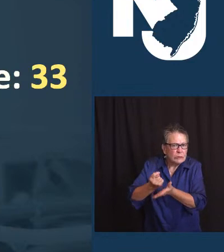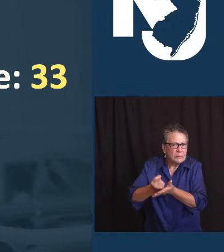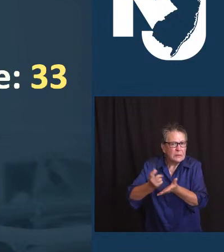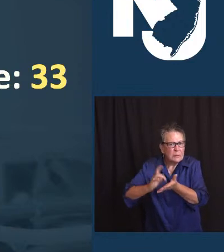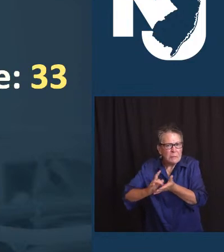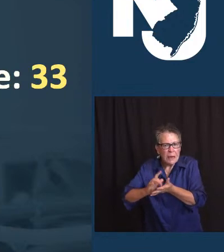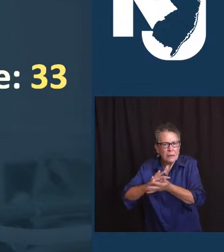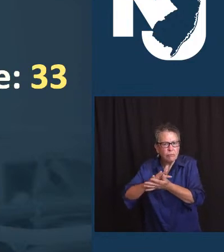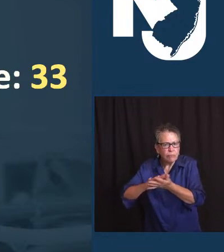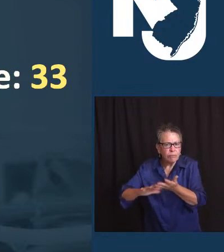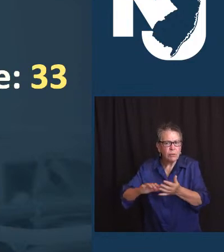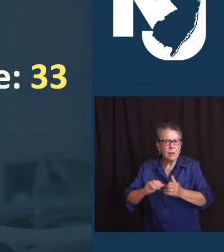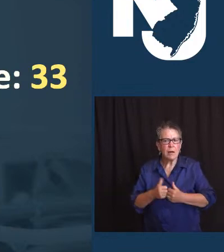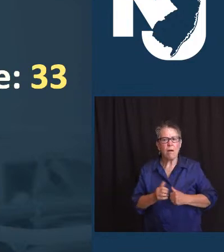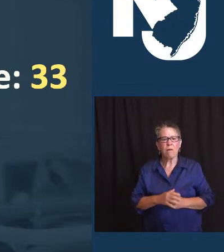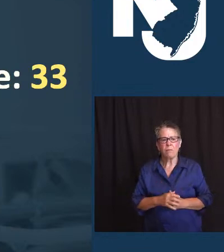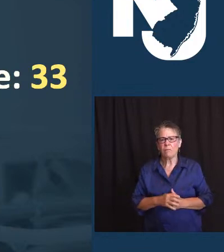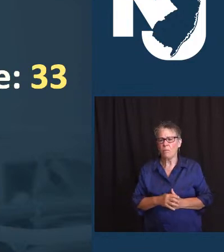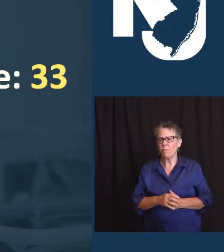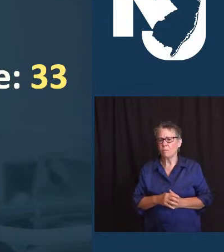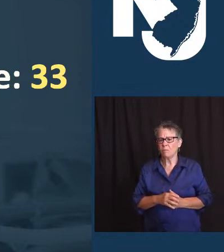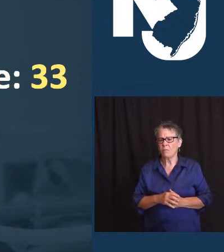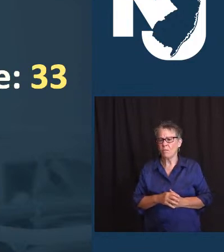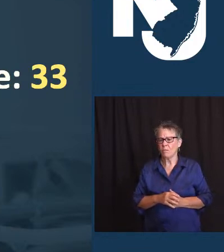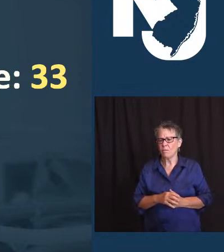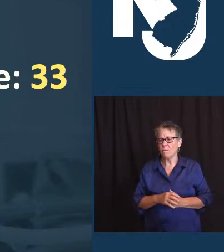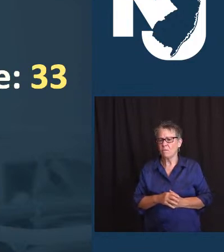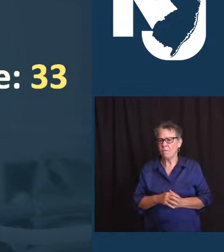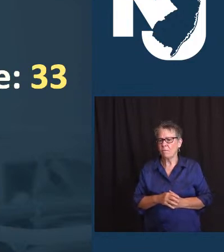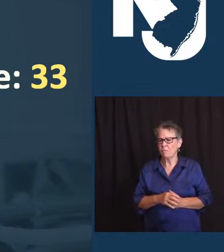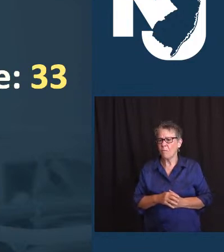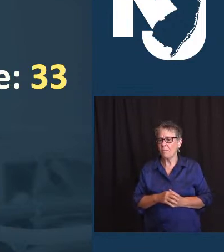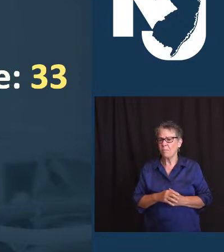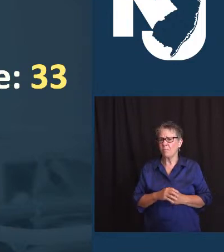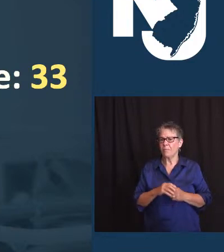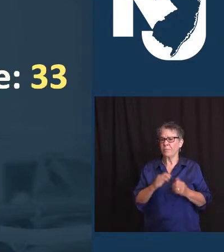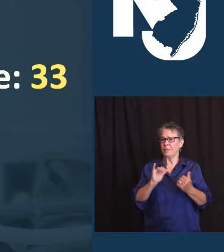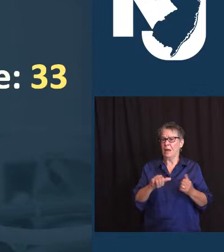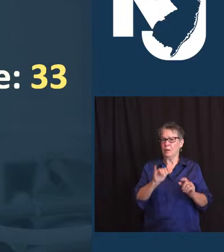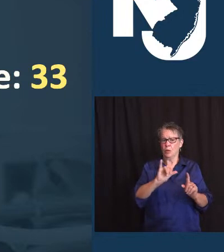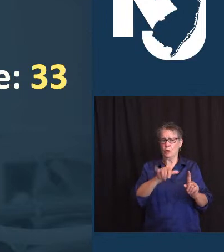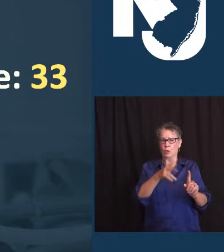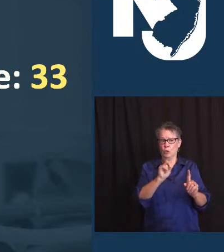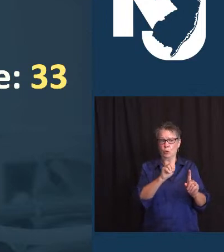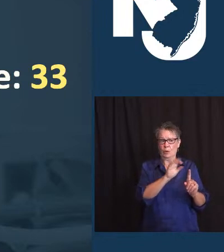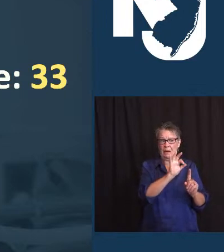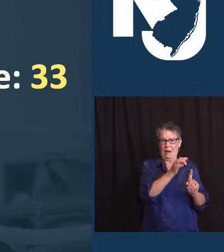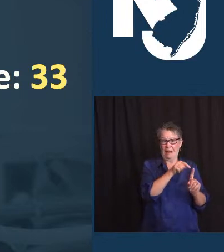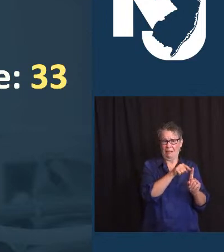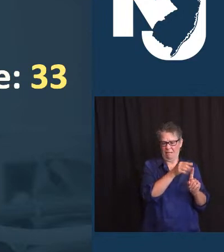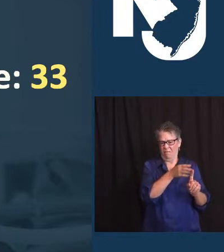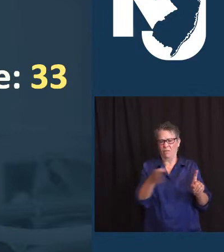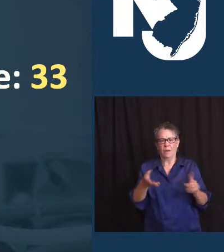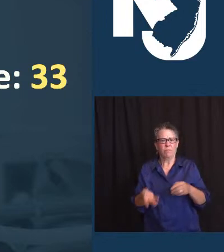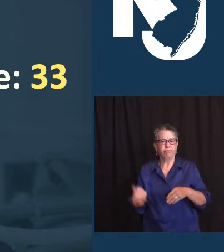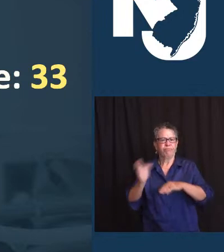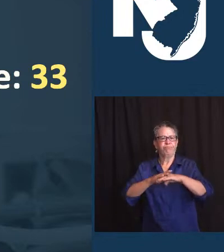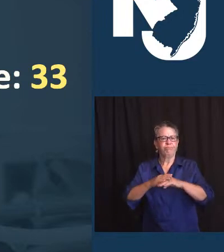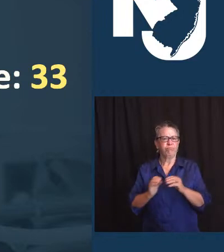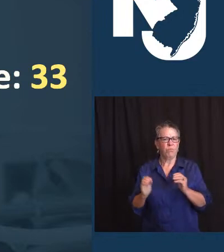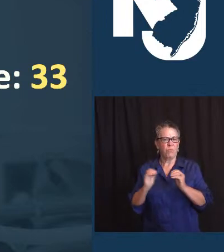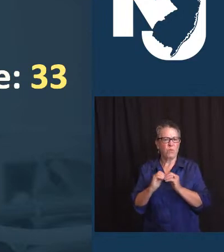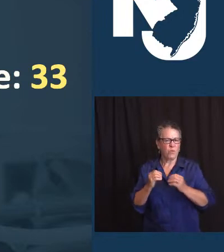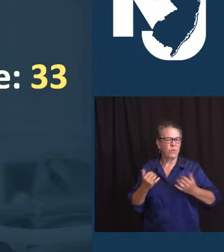June 9th. Over the past week, the number of confirmed COVID-positive patients in our hospitals